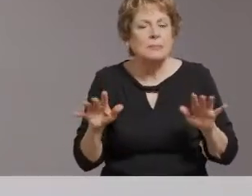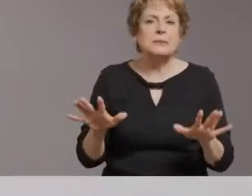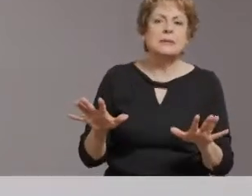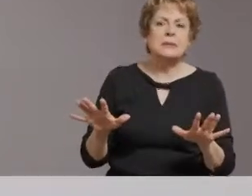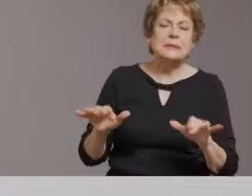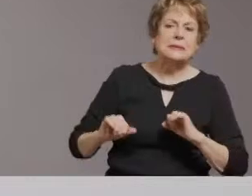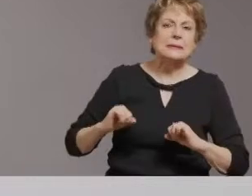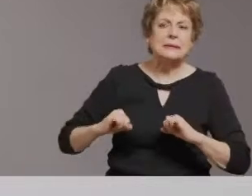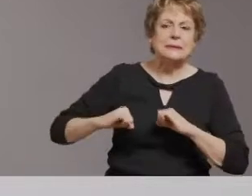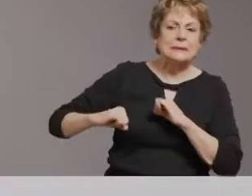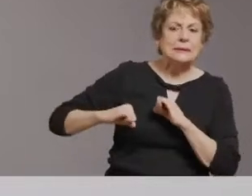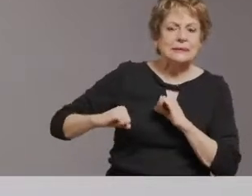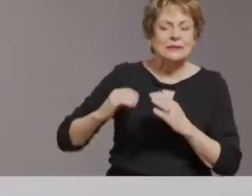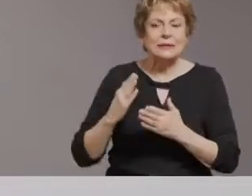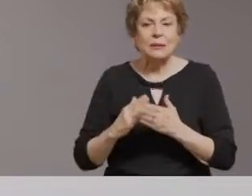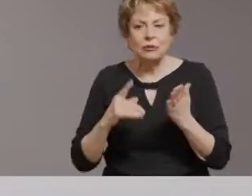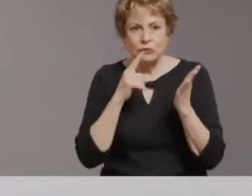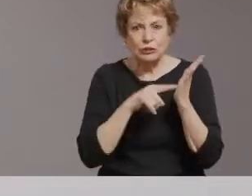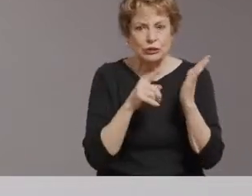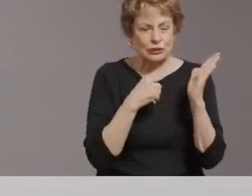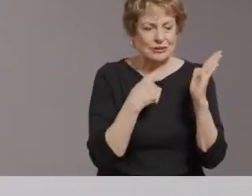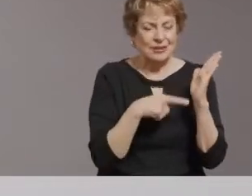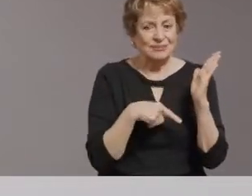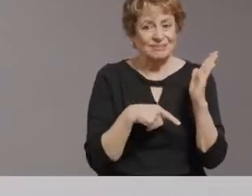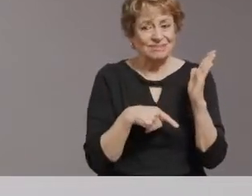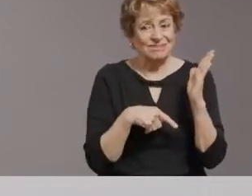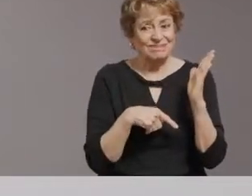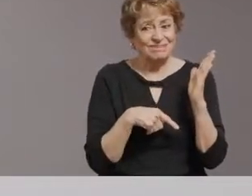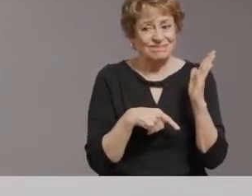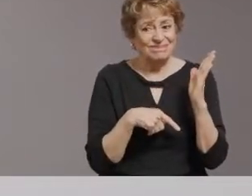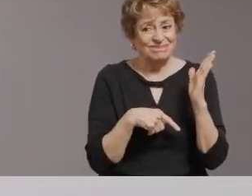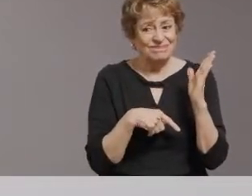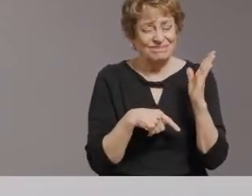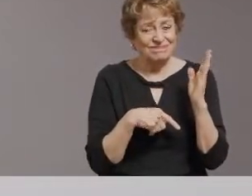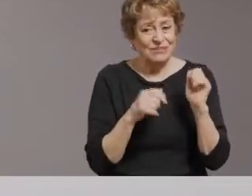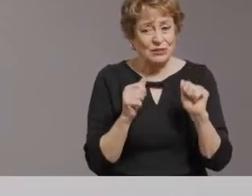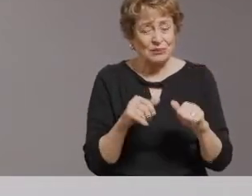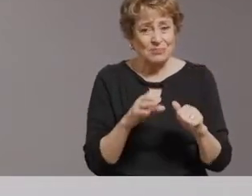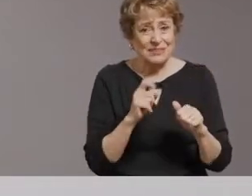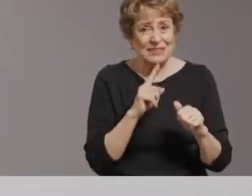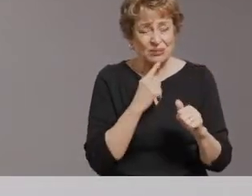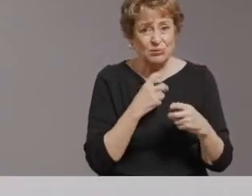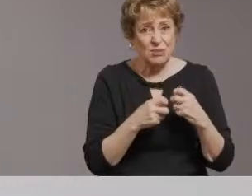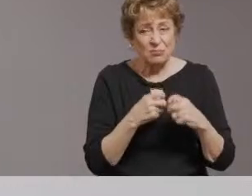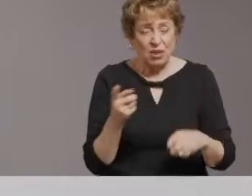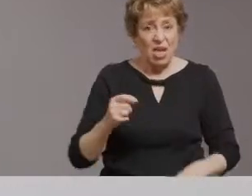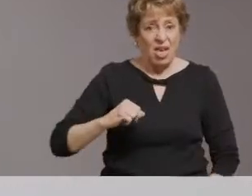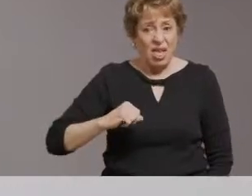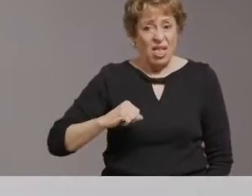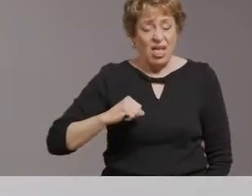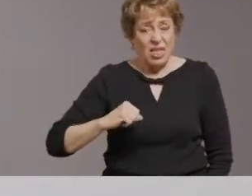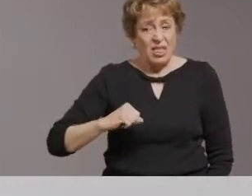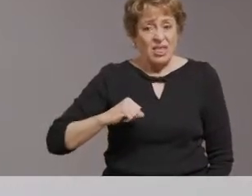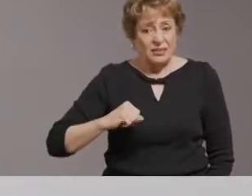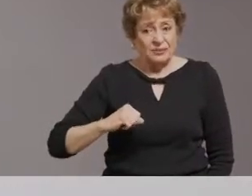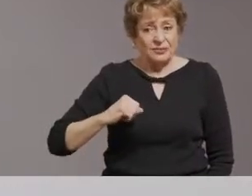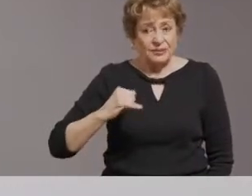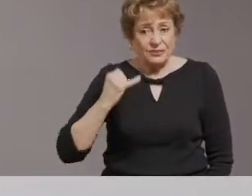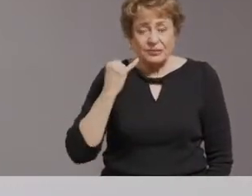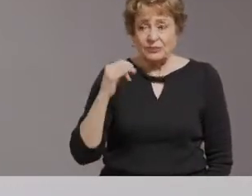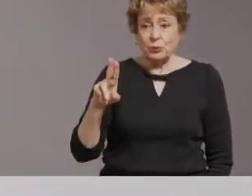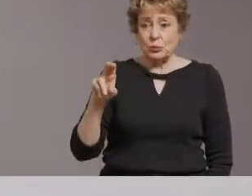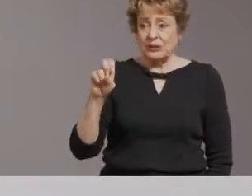could be a big problem across the country, especially as the U.S. is expected to reach herd immunity. Is the state still estimating